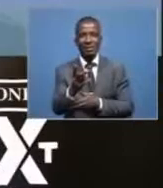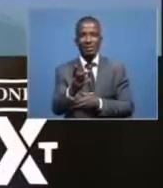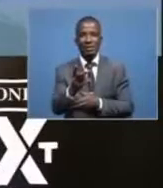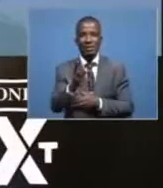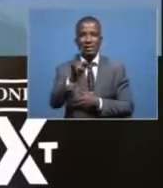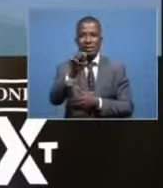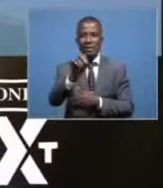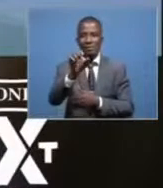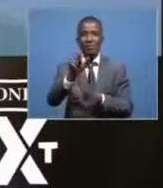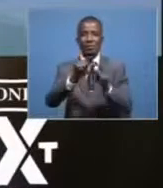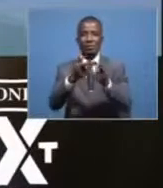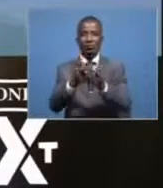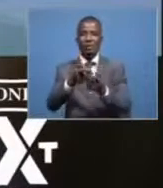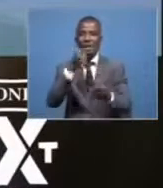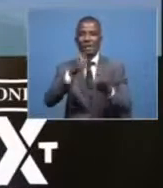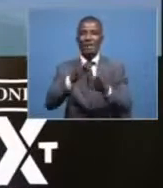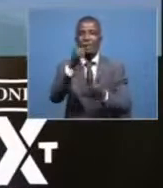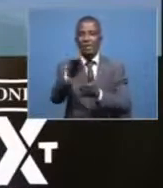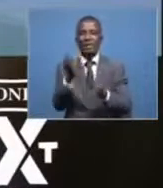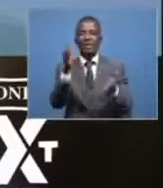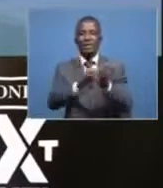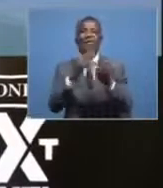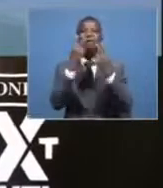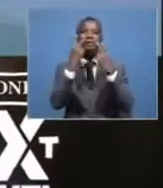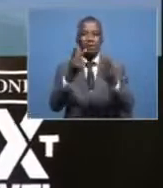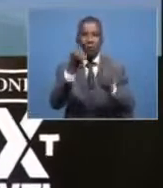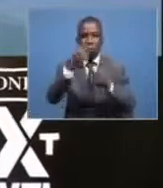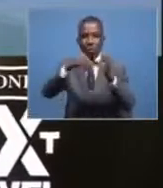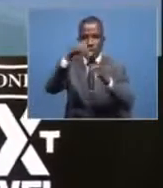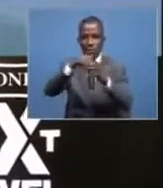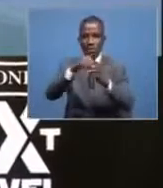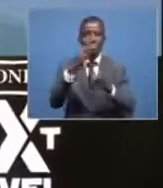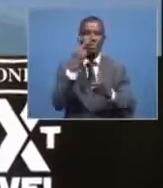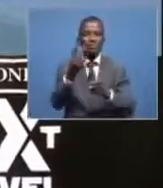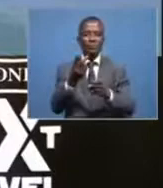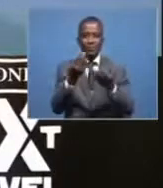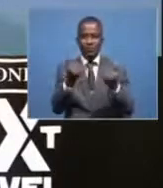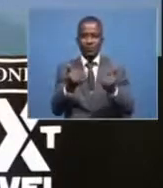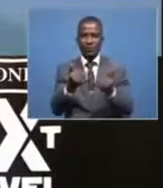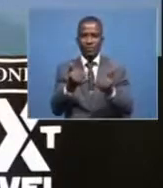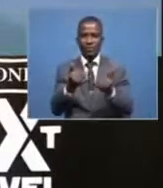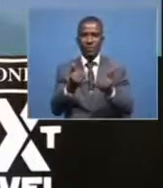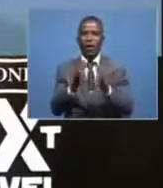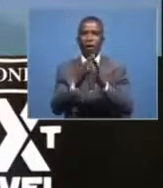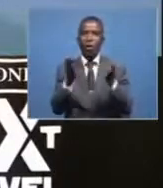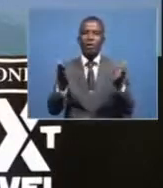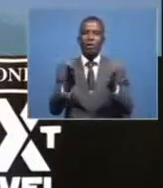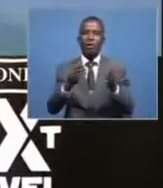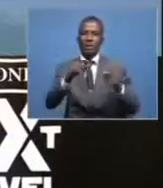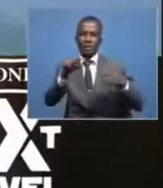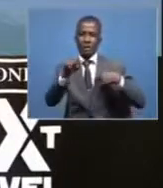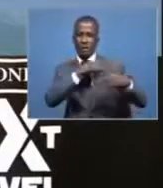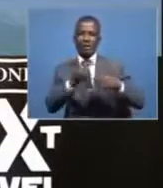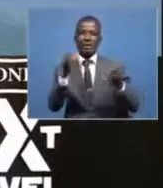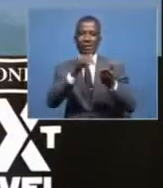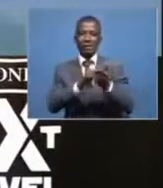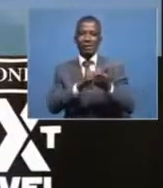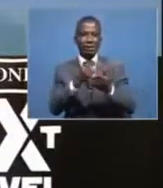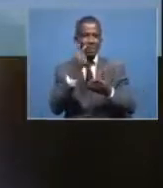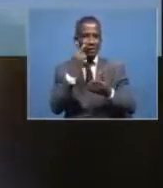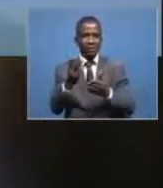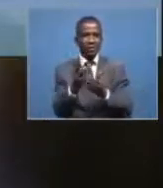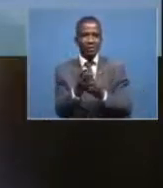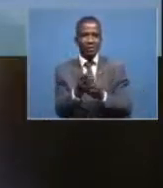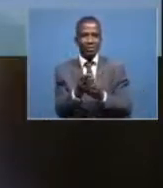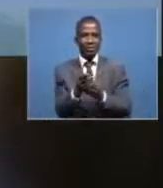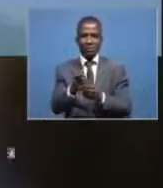for a review of this particular ruling, and also an application for an opening of their case, and also to